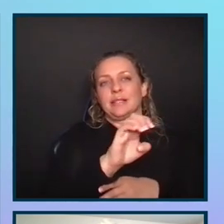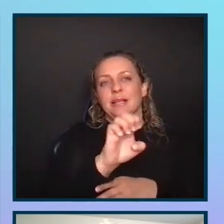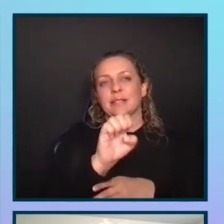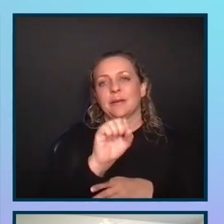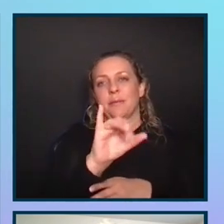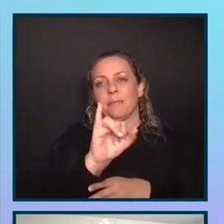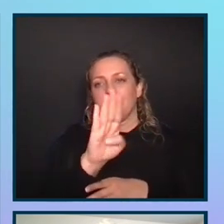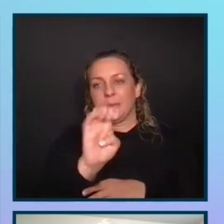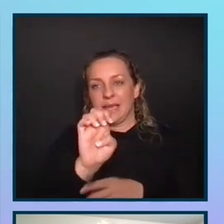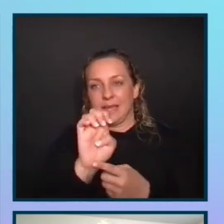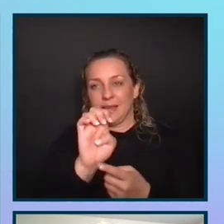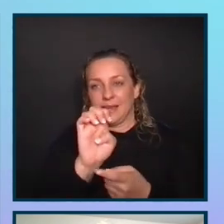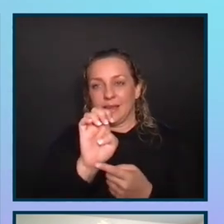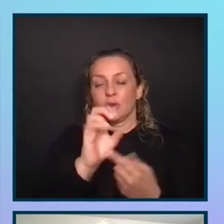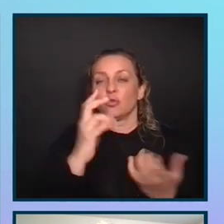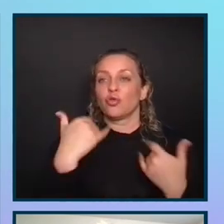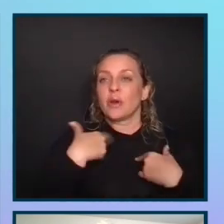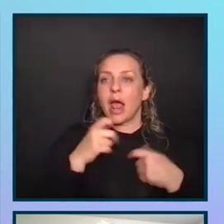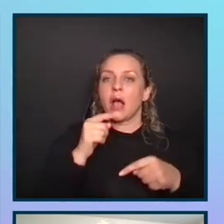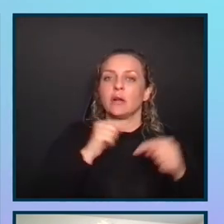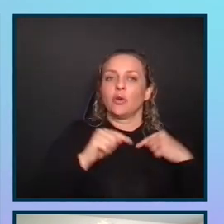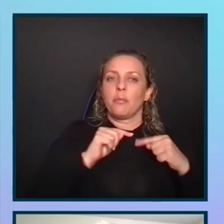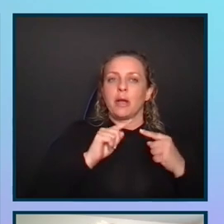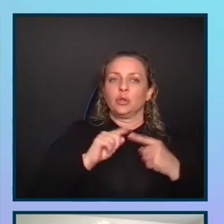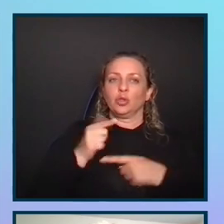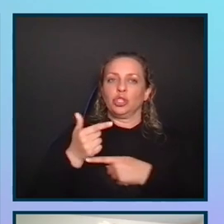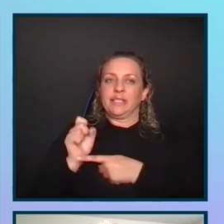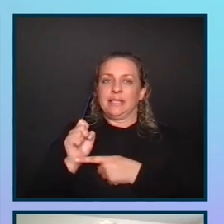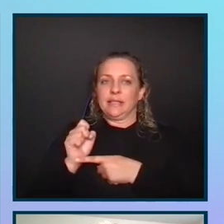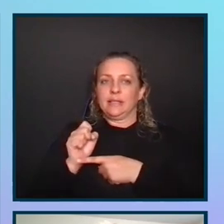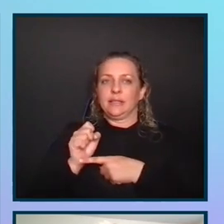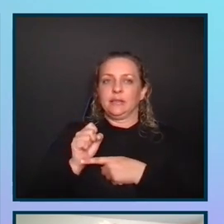So let's go back to GE.